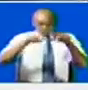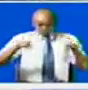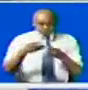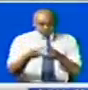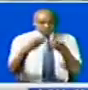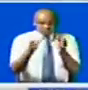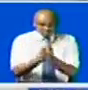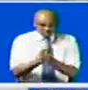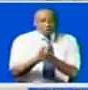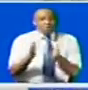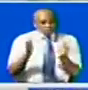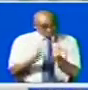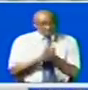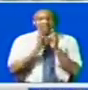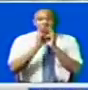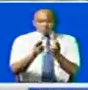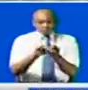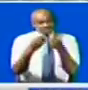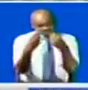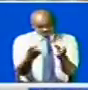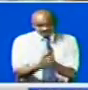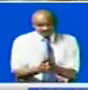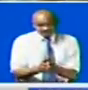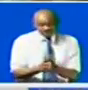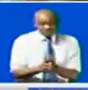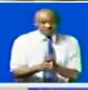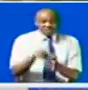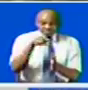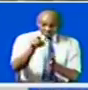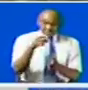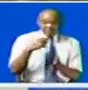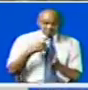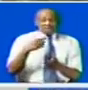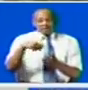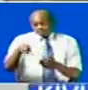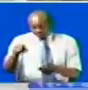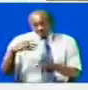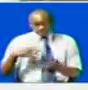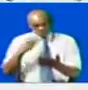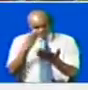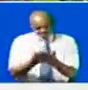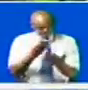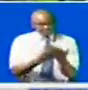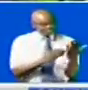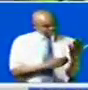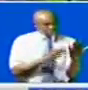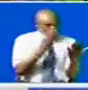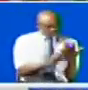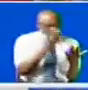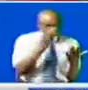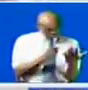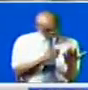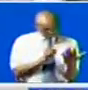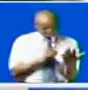release the results, where they're supposed to be verified. After that, the